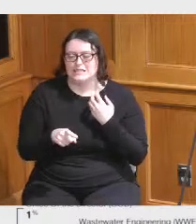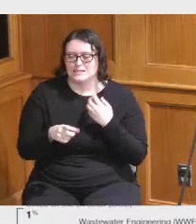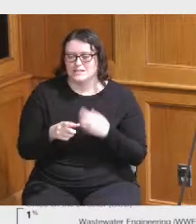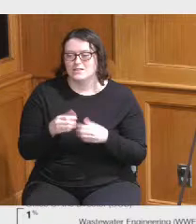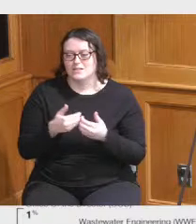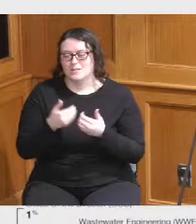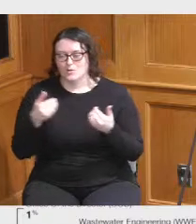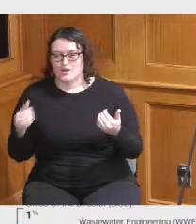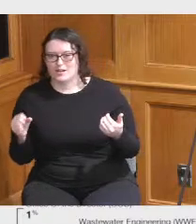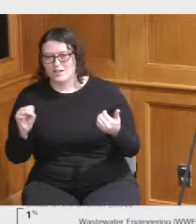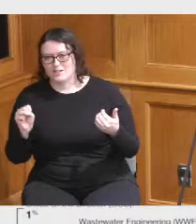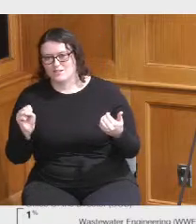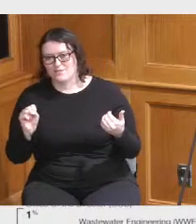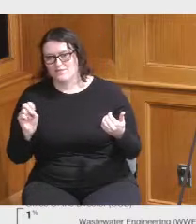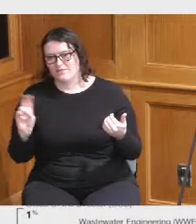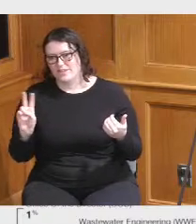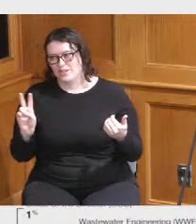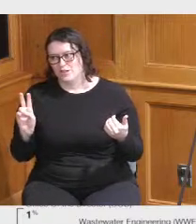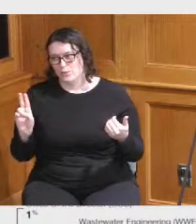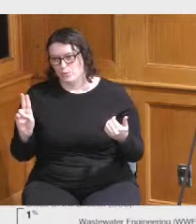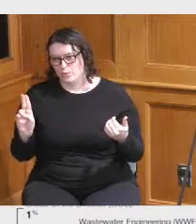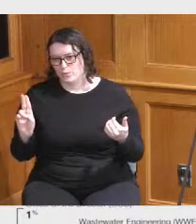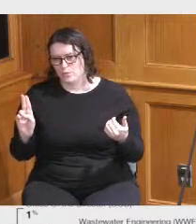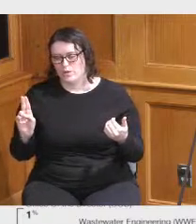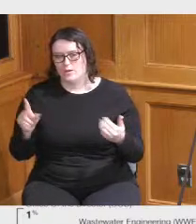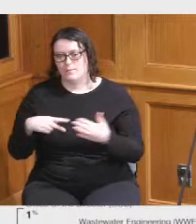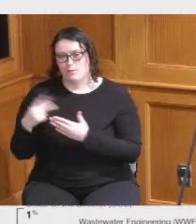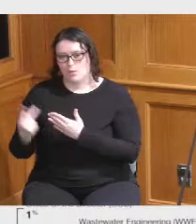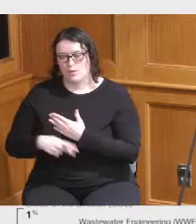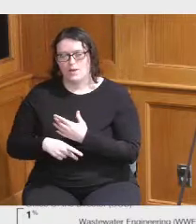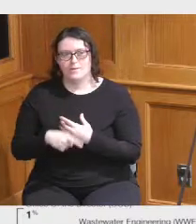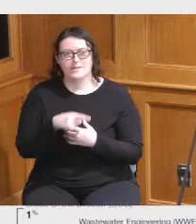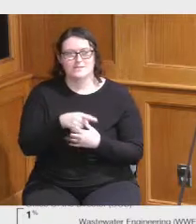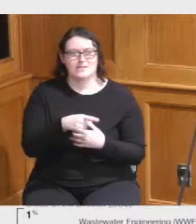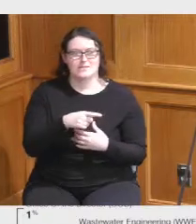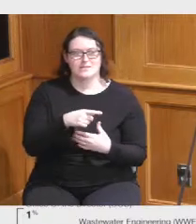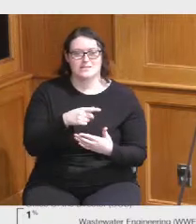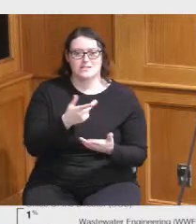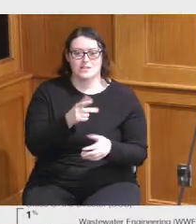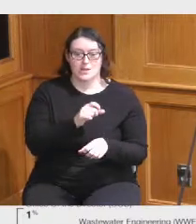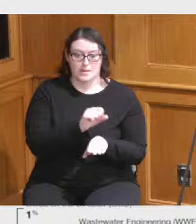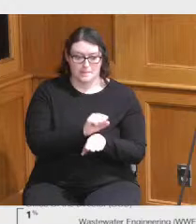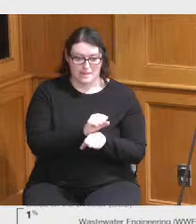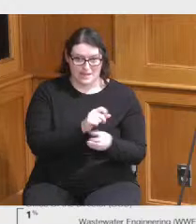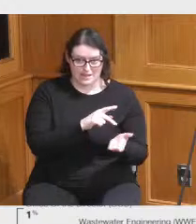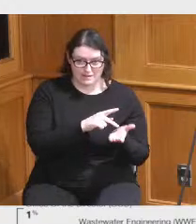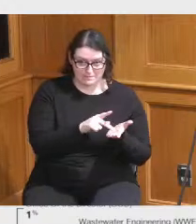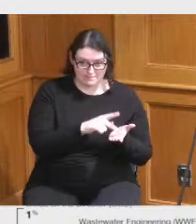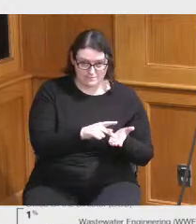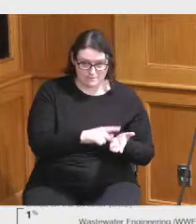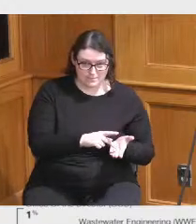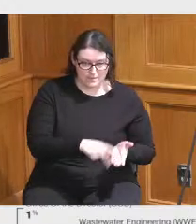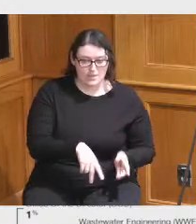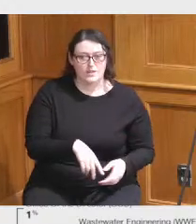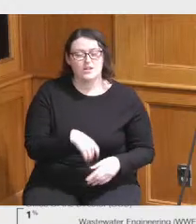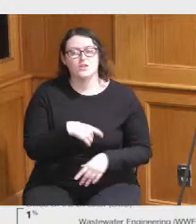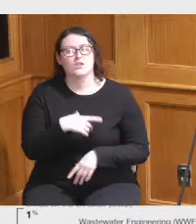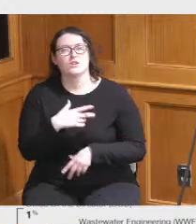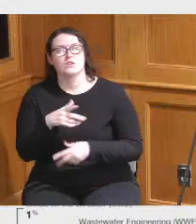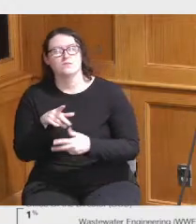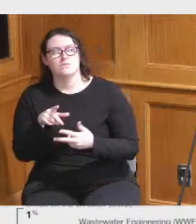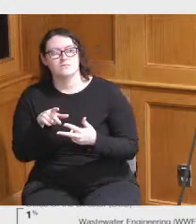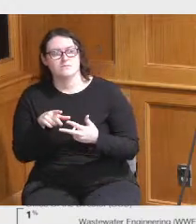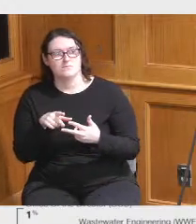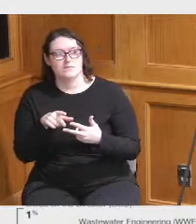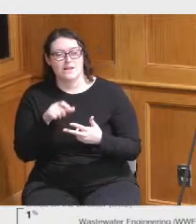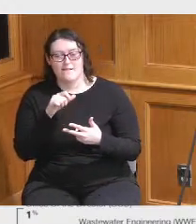SBU program. And this consists of a personnel, non-personnel, and other non-personnel. And